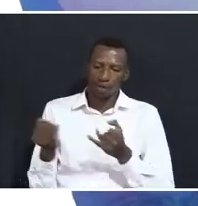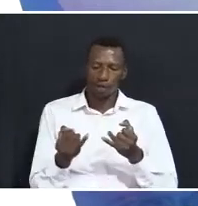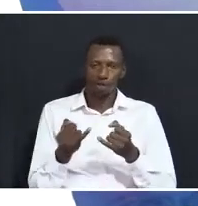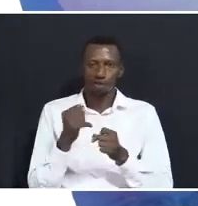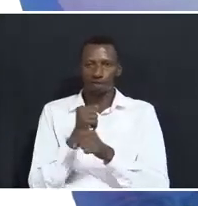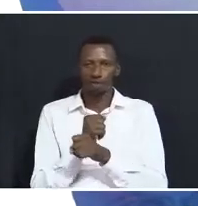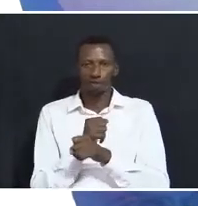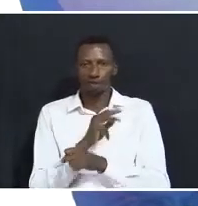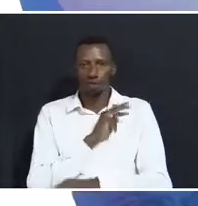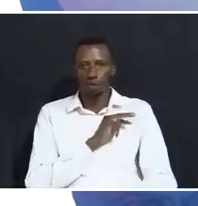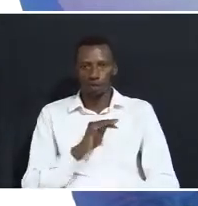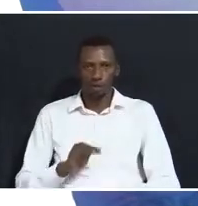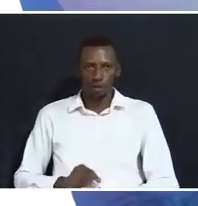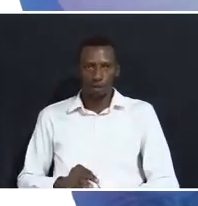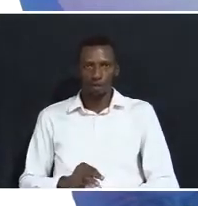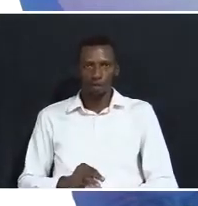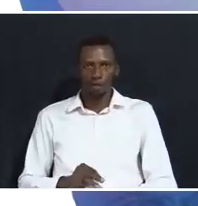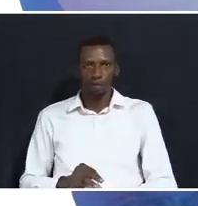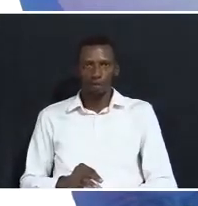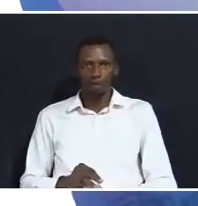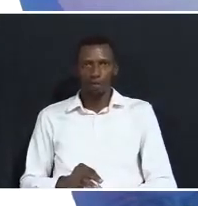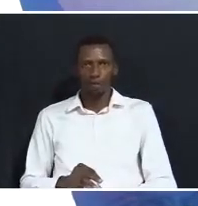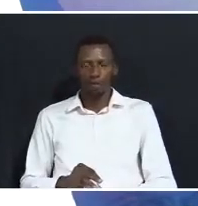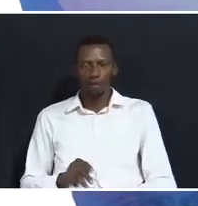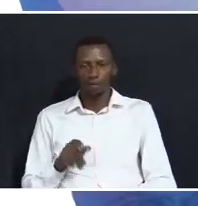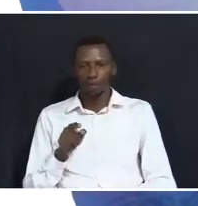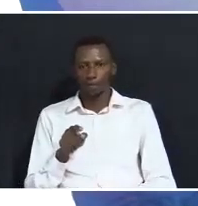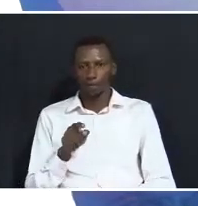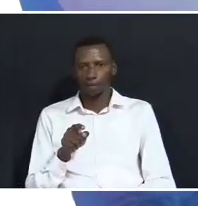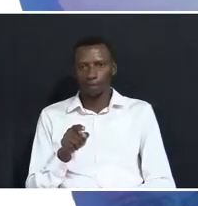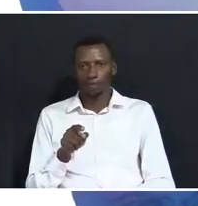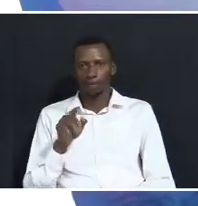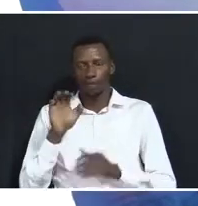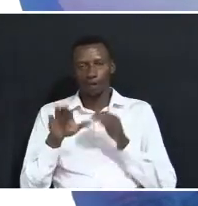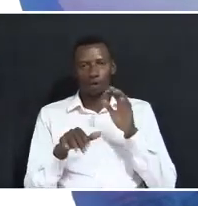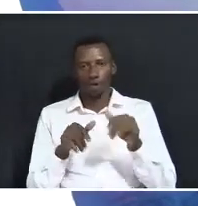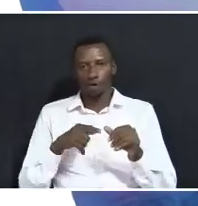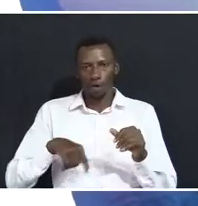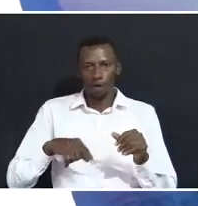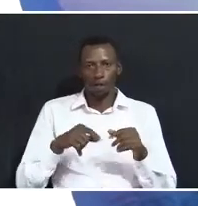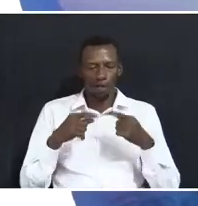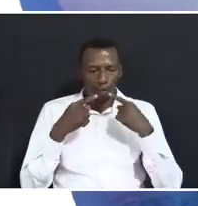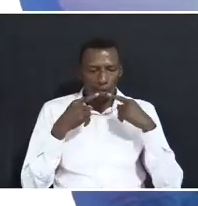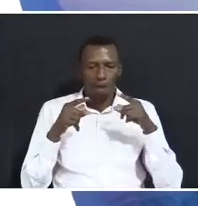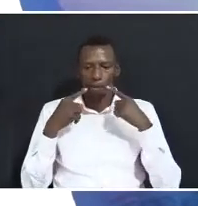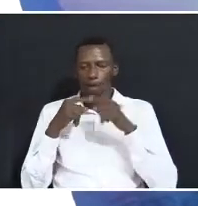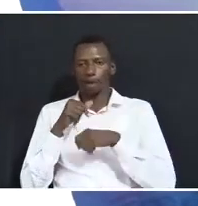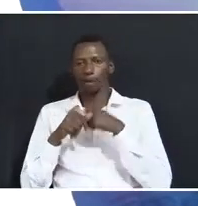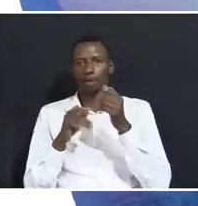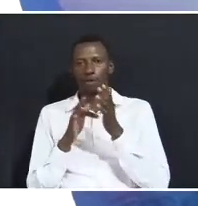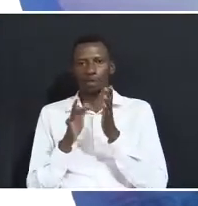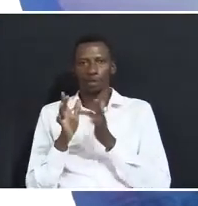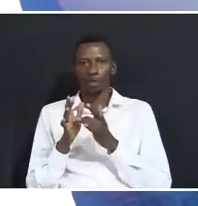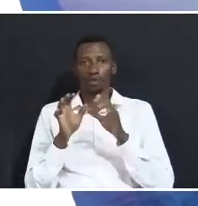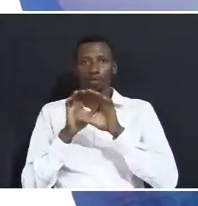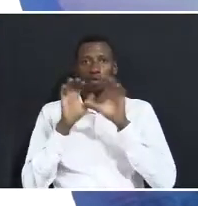an imperative. The call for us to make Jesus known to the world